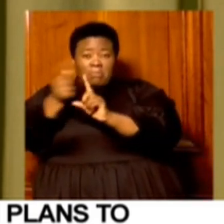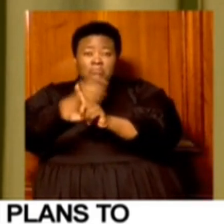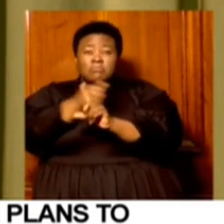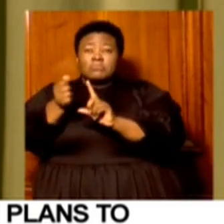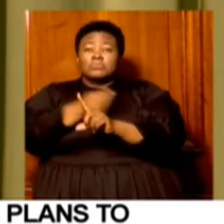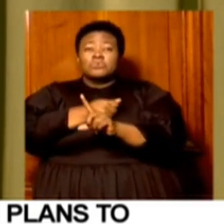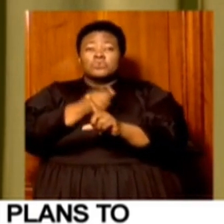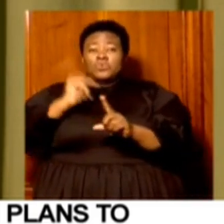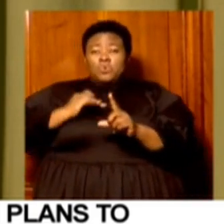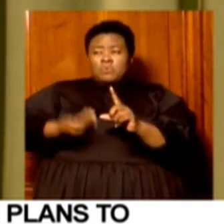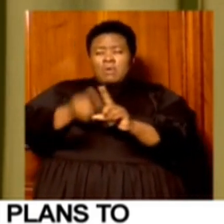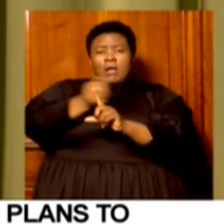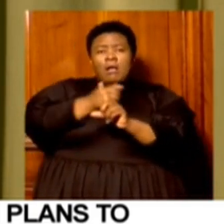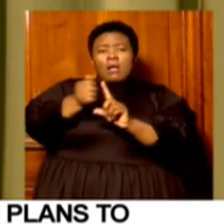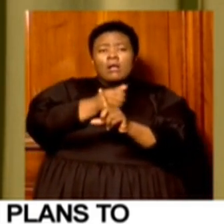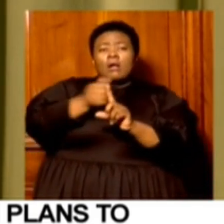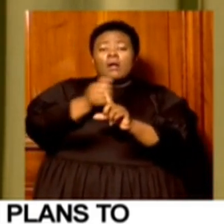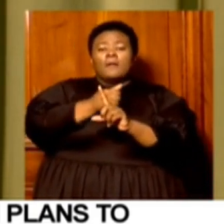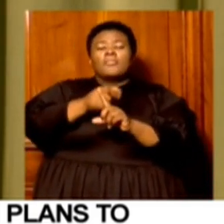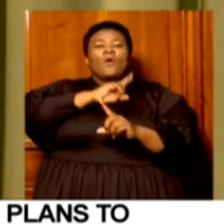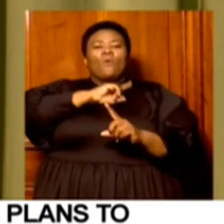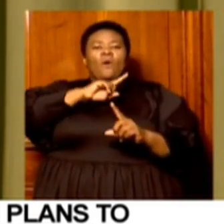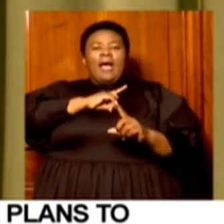of alcohol consumption.